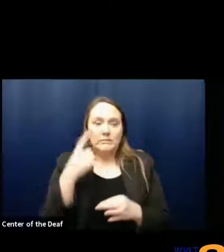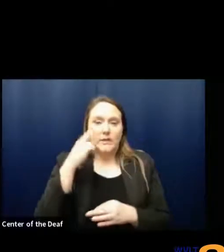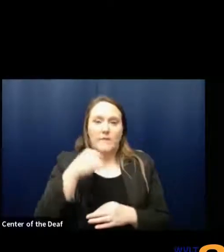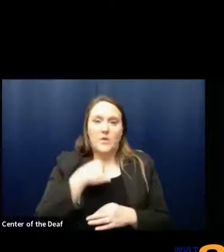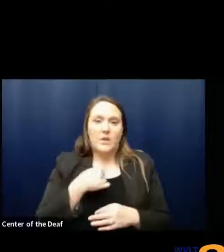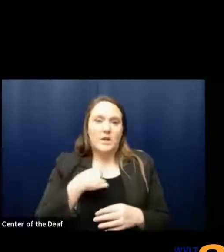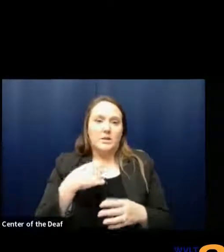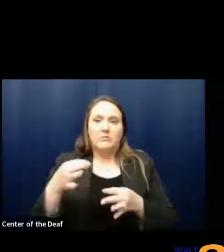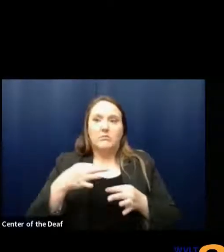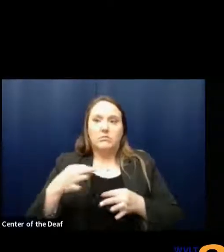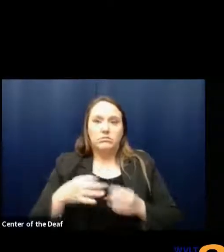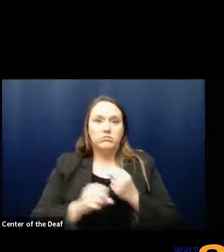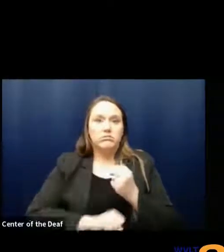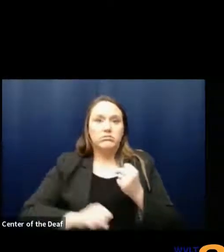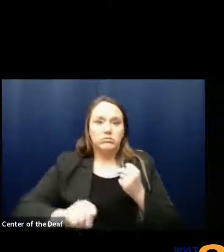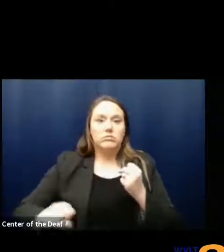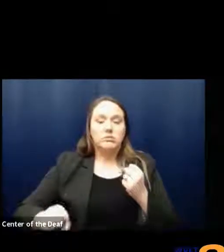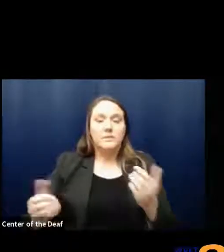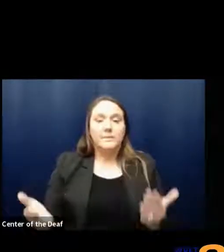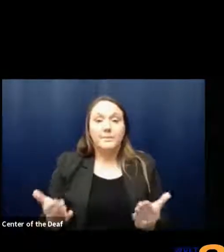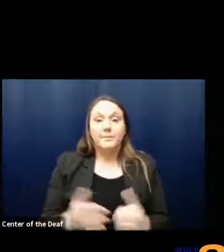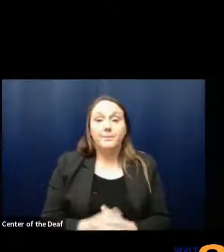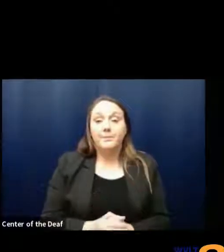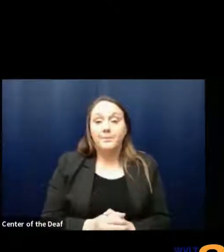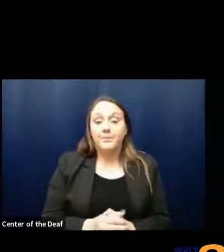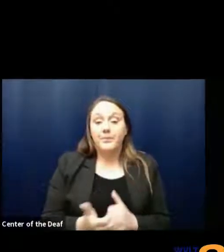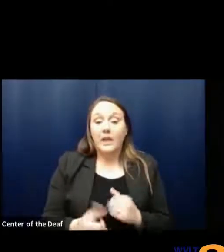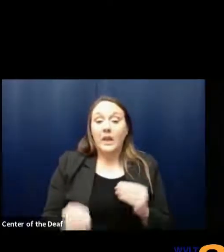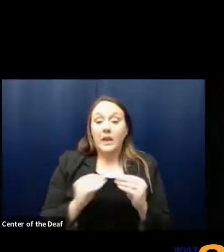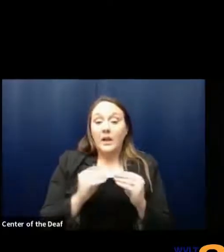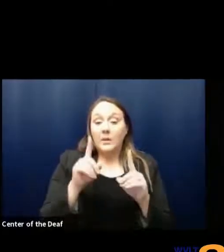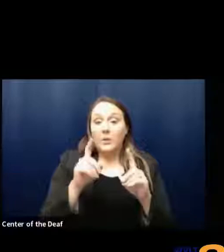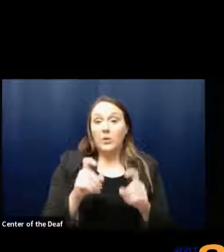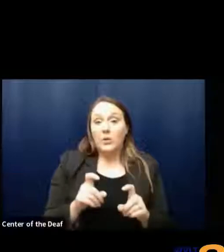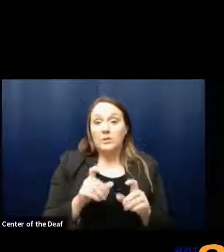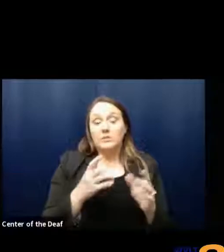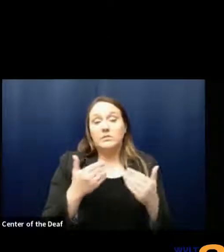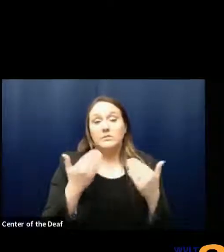here. Any further questions, please go ahead and submit them.